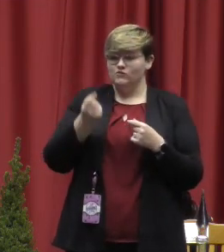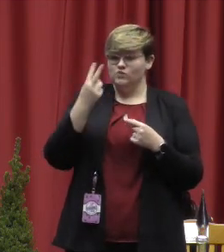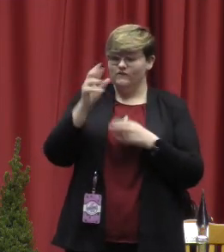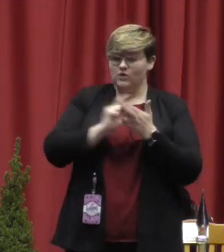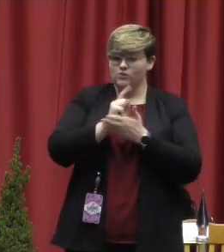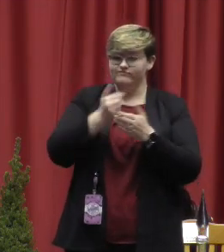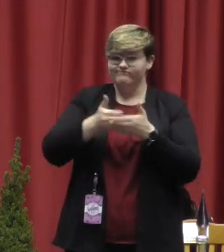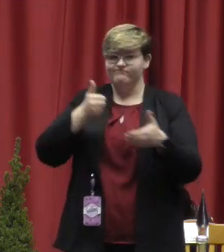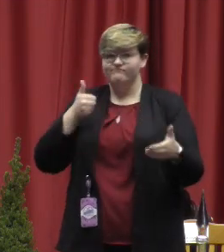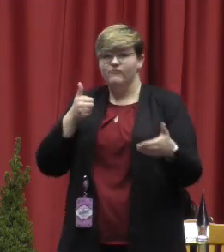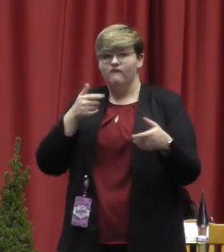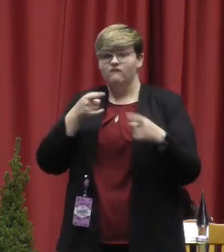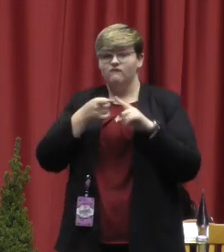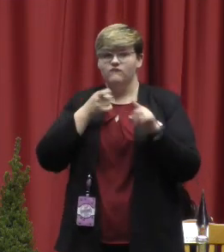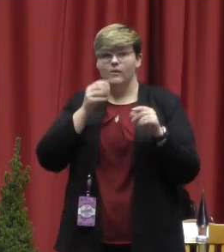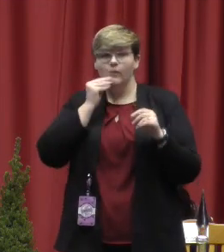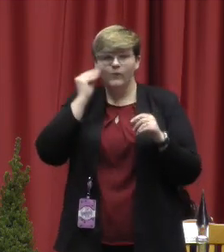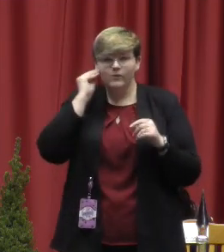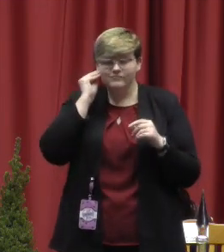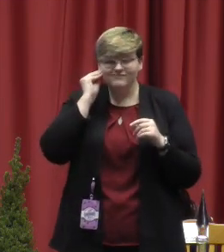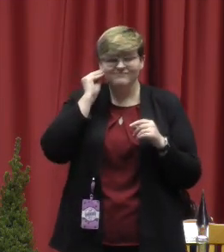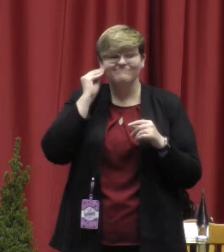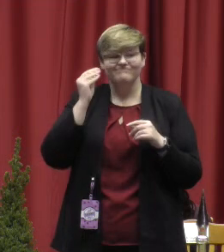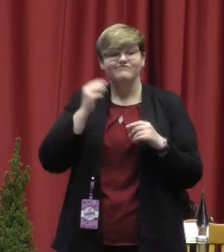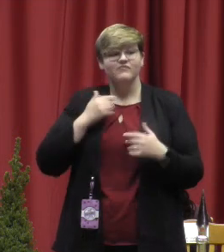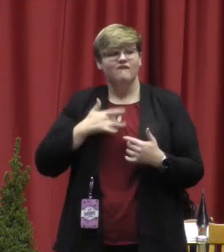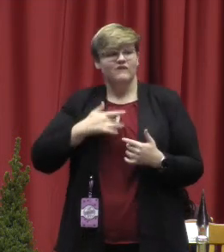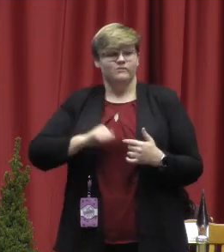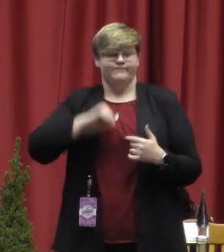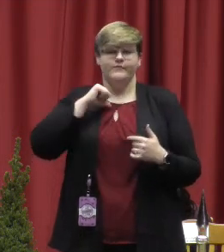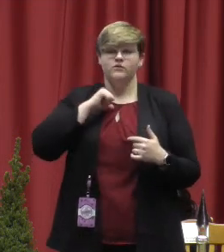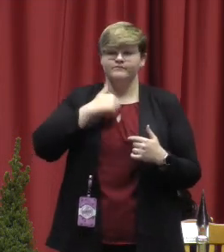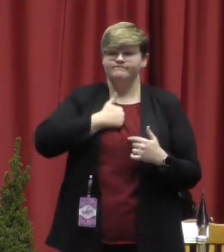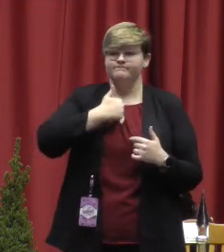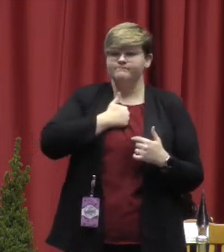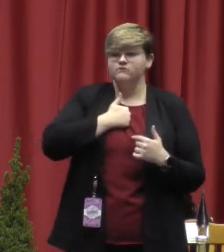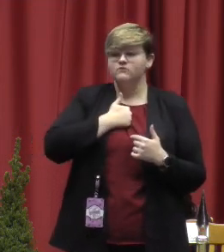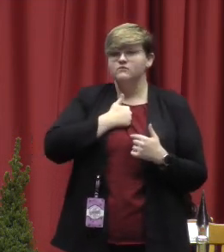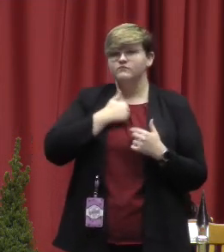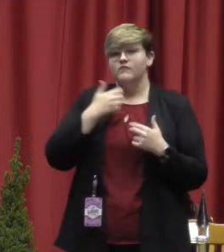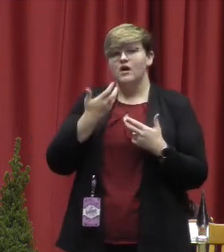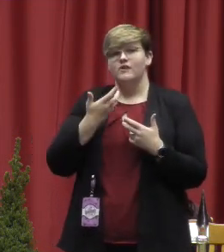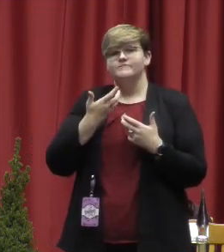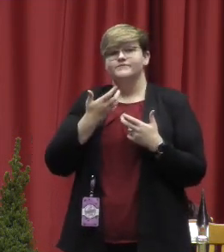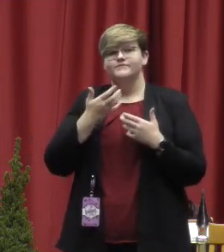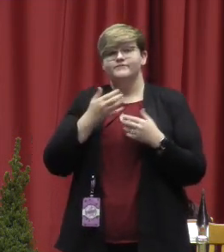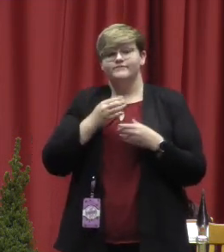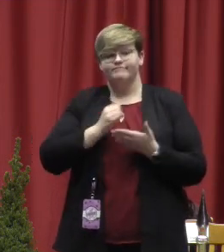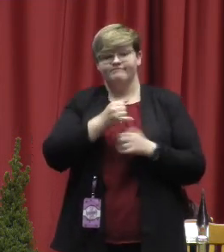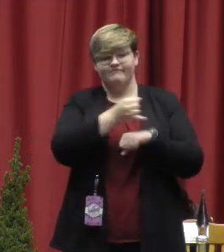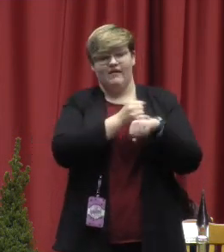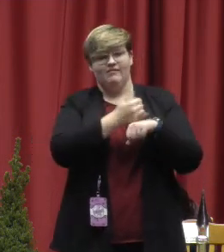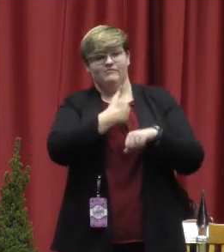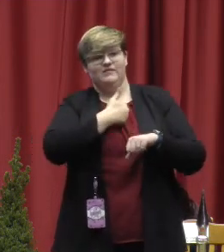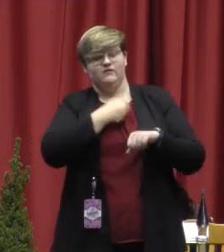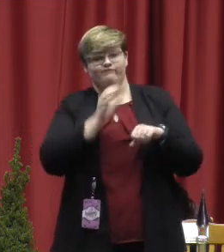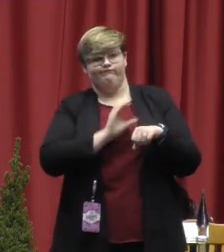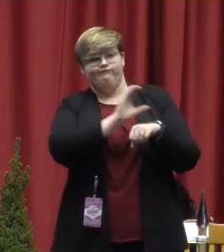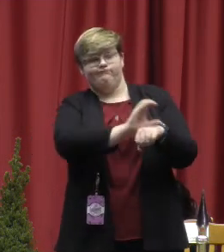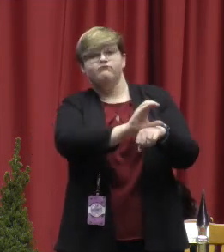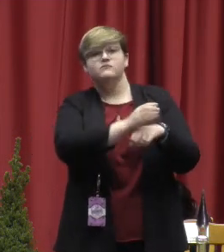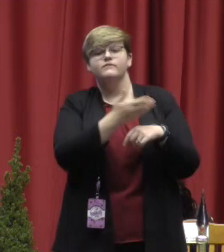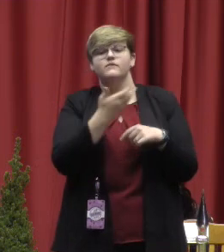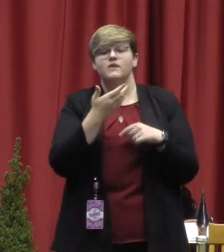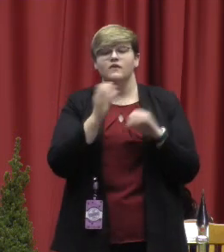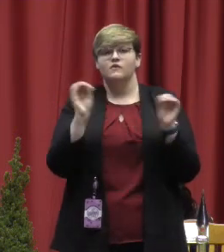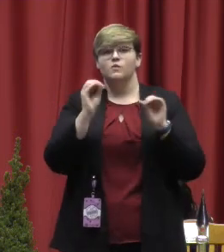home. But I prided myself on doing such by putting myself on an island, right? To where